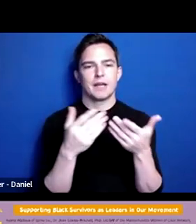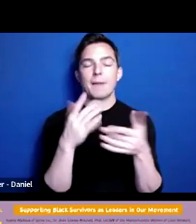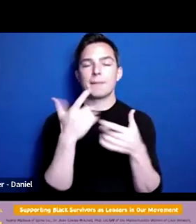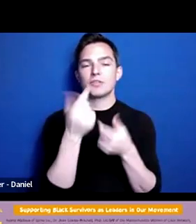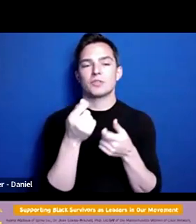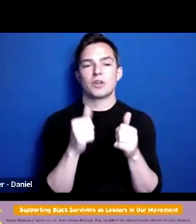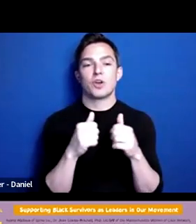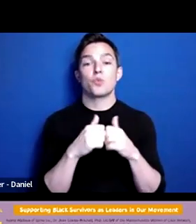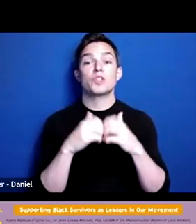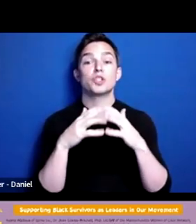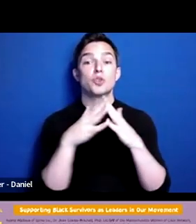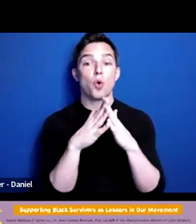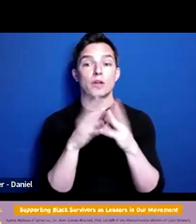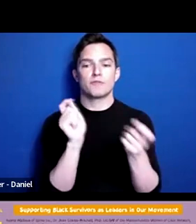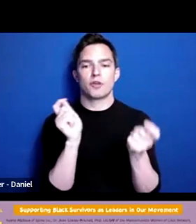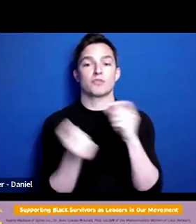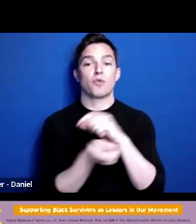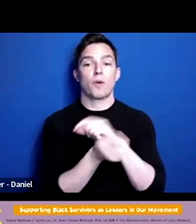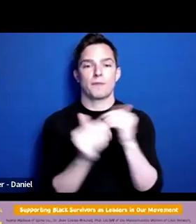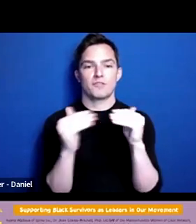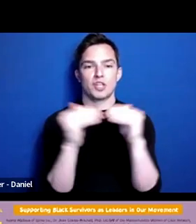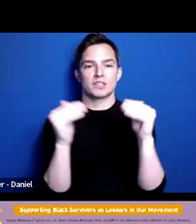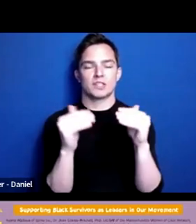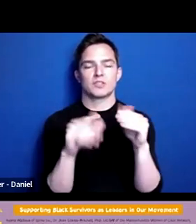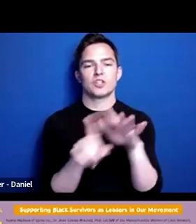restorative justice and transformative justice is going to come into the future.